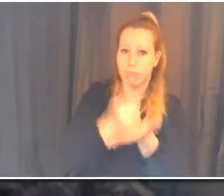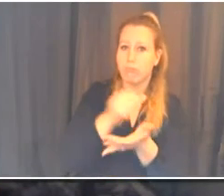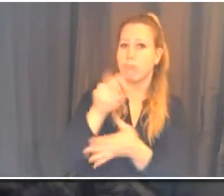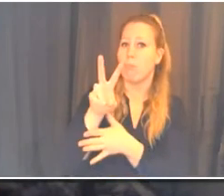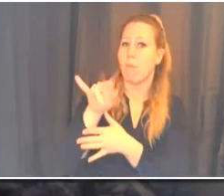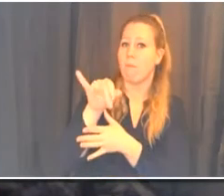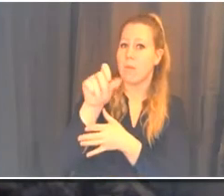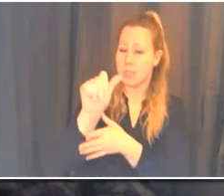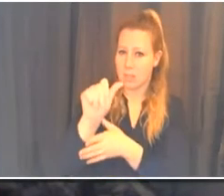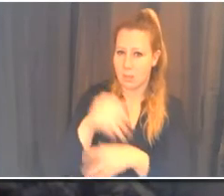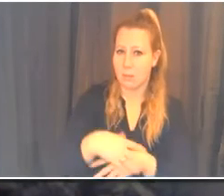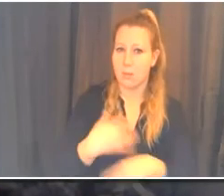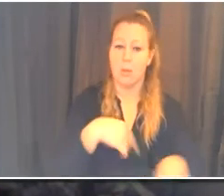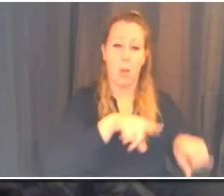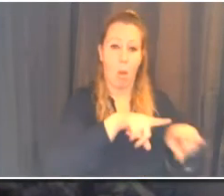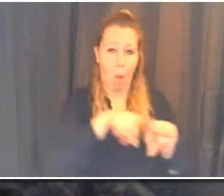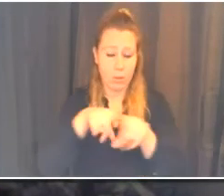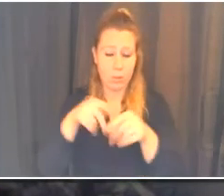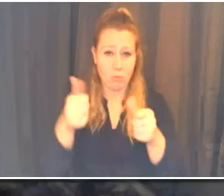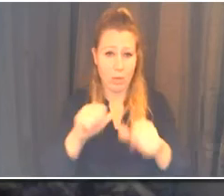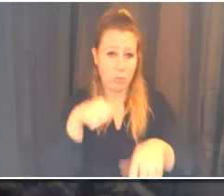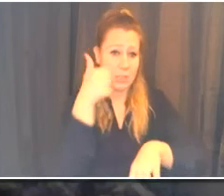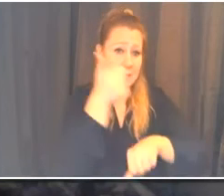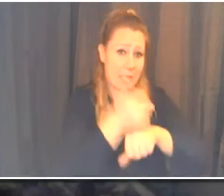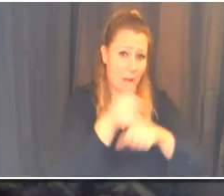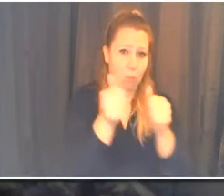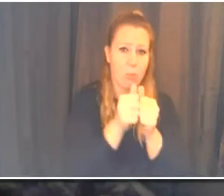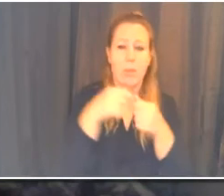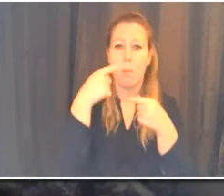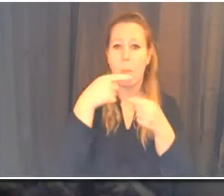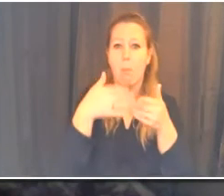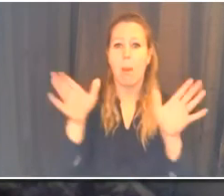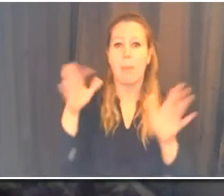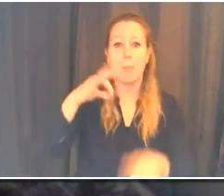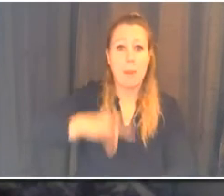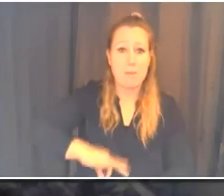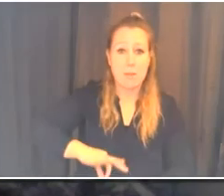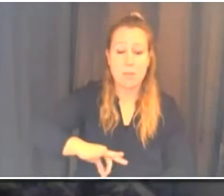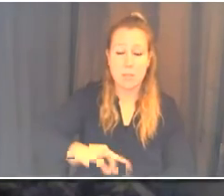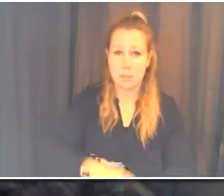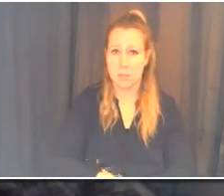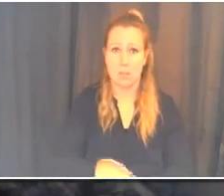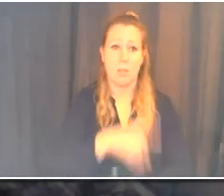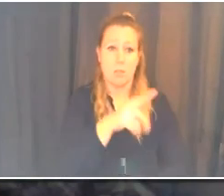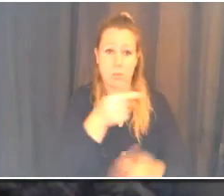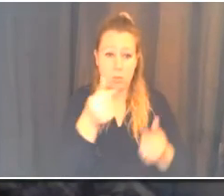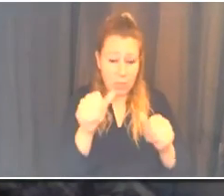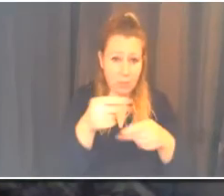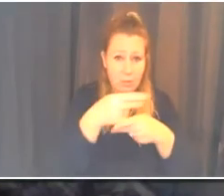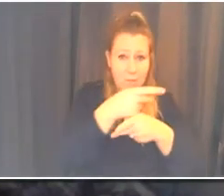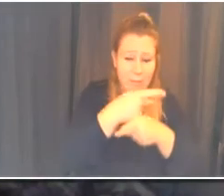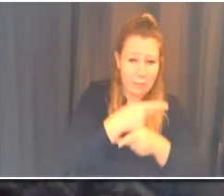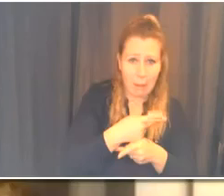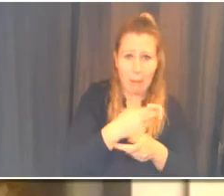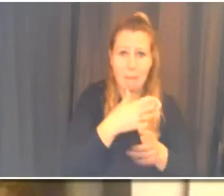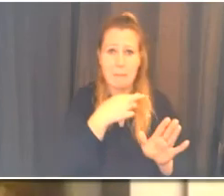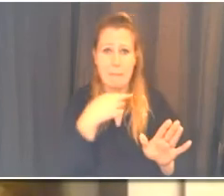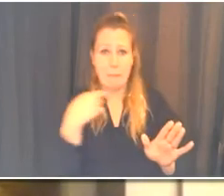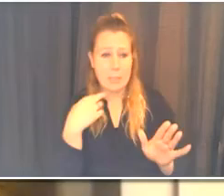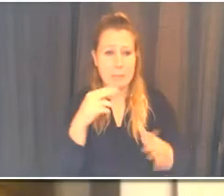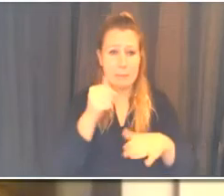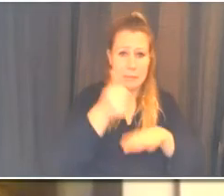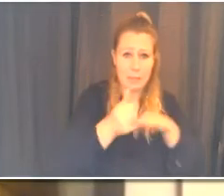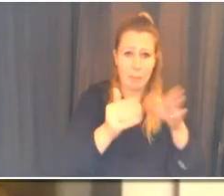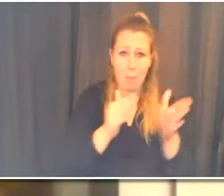again um thank you for the opportunity to submit testimony and wish you and your families um much health and safety thank you for your